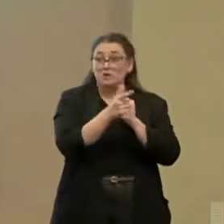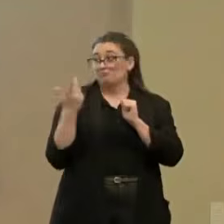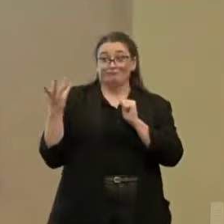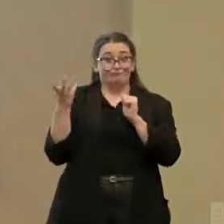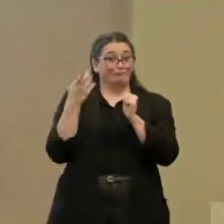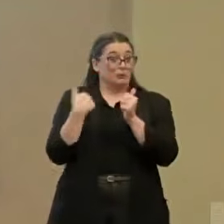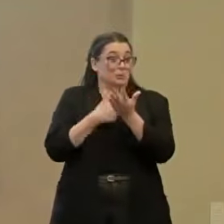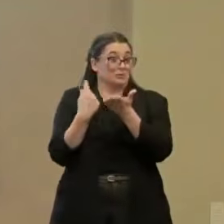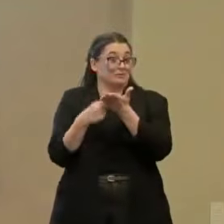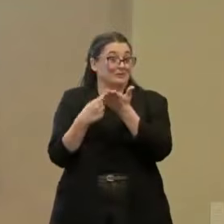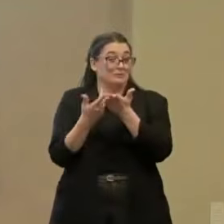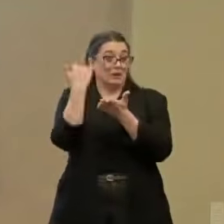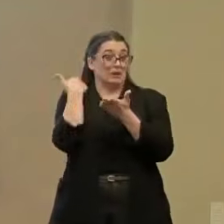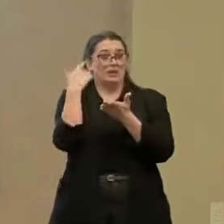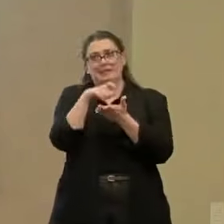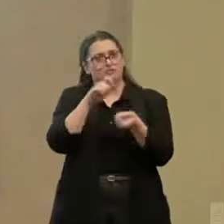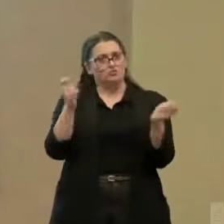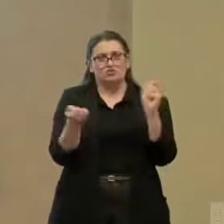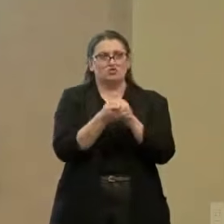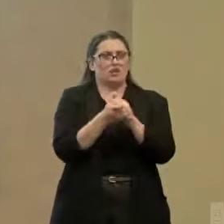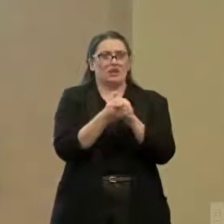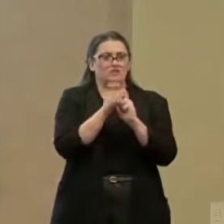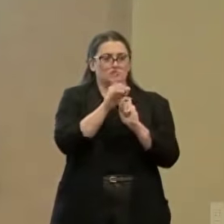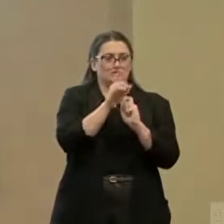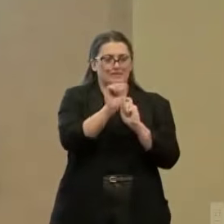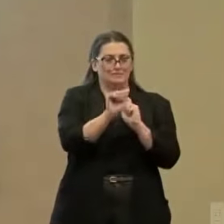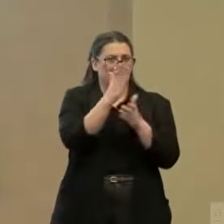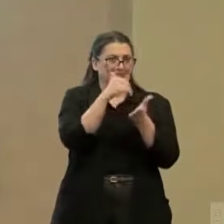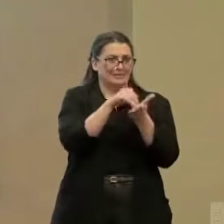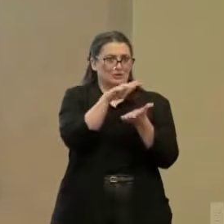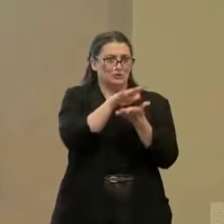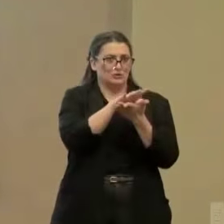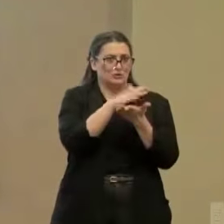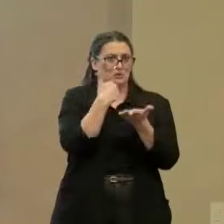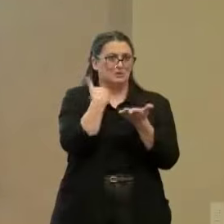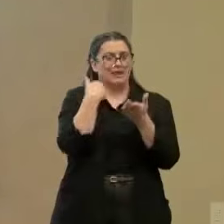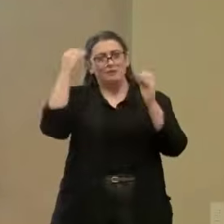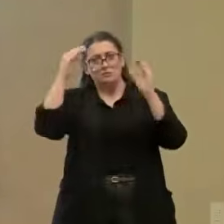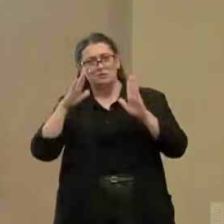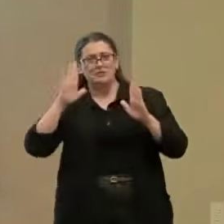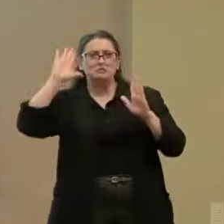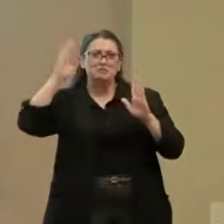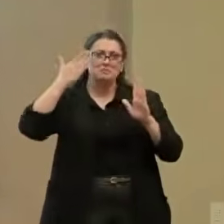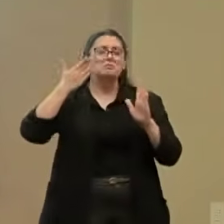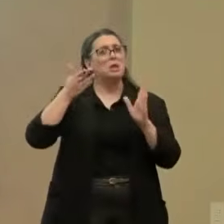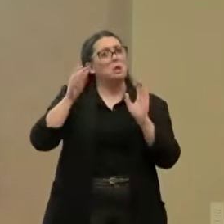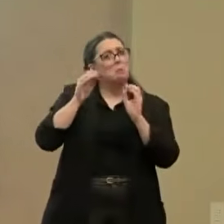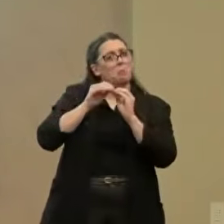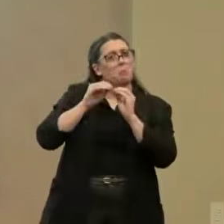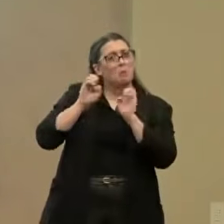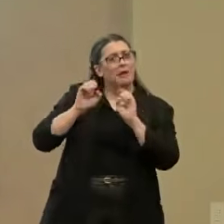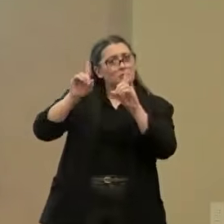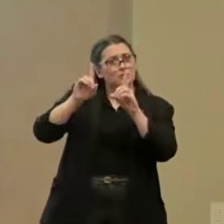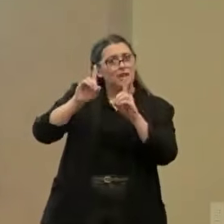earlier, that there needs to be some changes at disability centers, at schools. Professors need to be more educated on